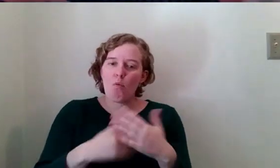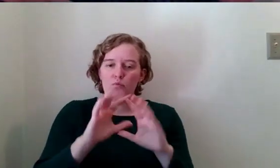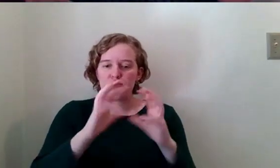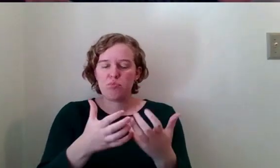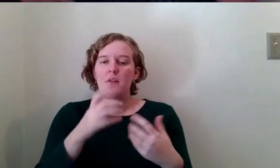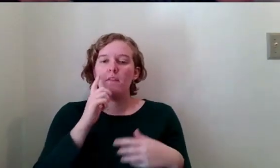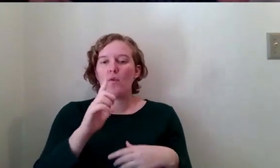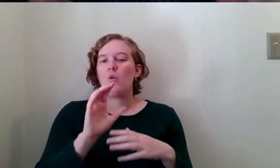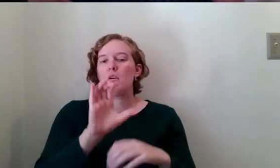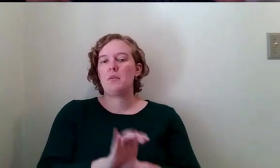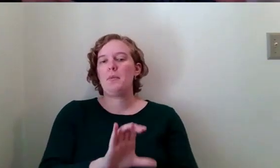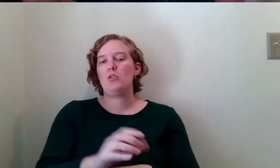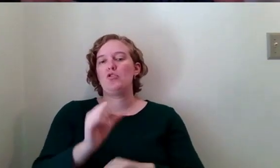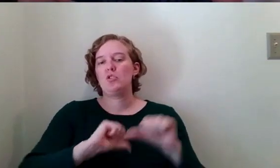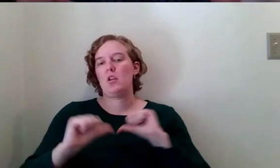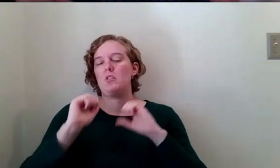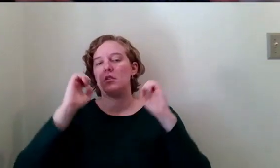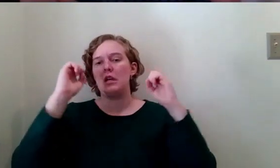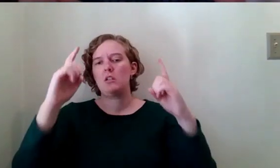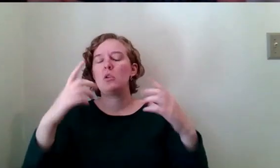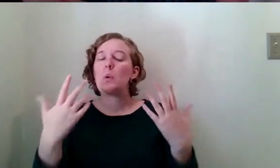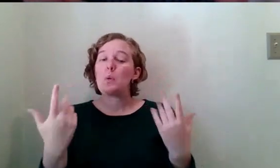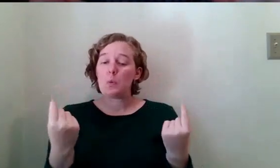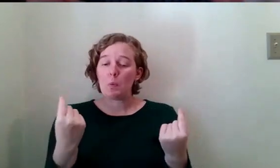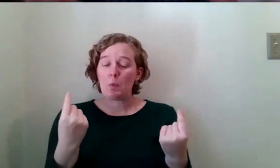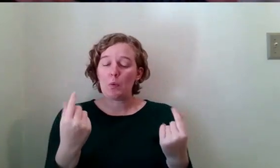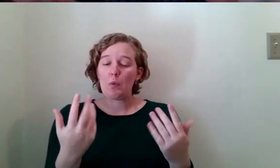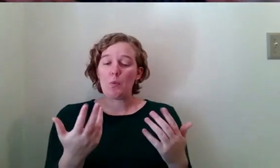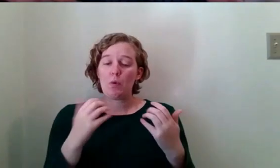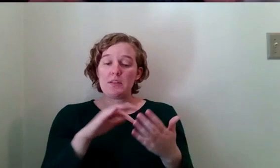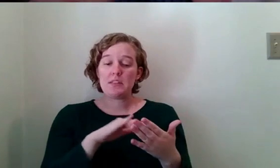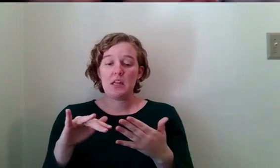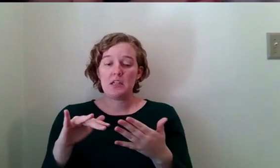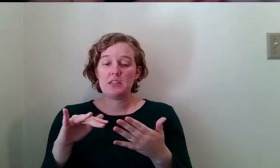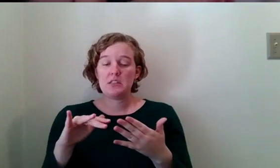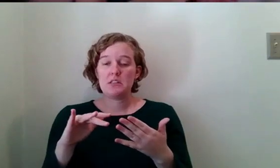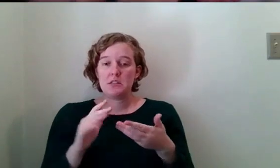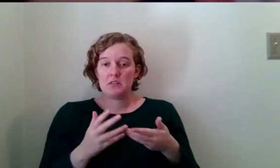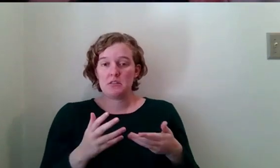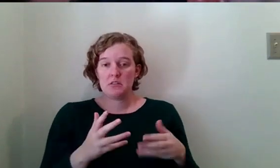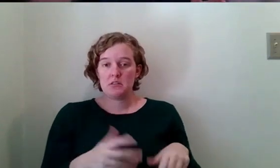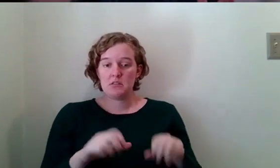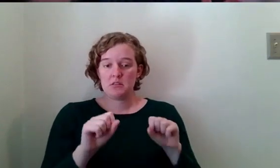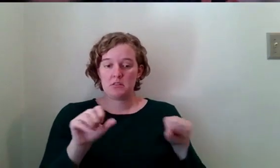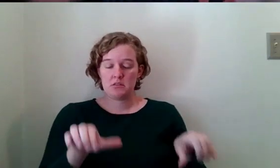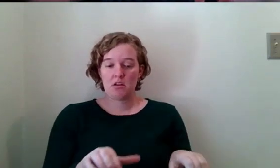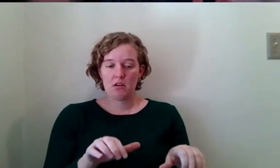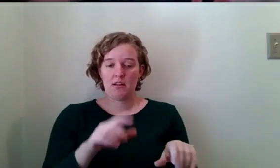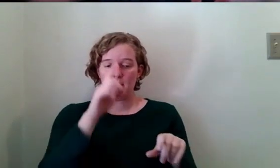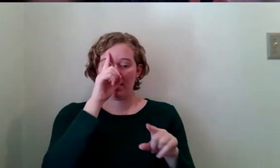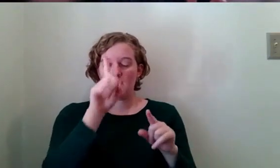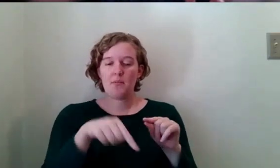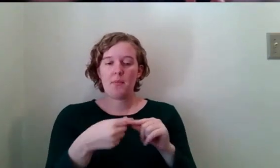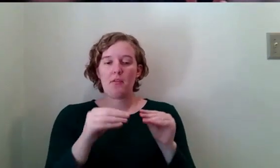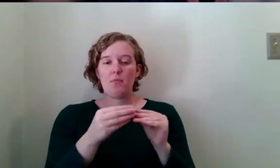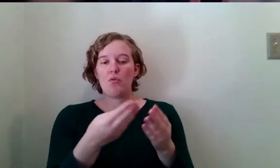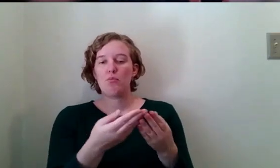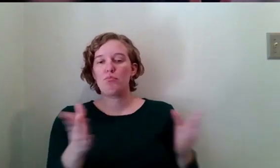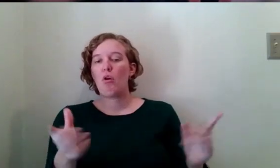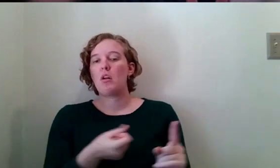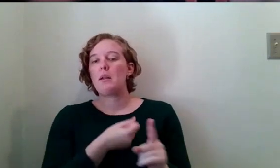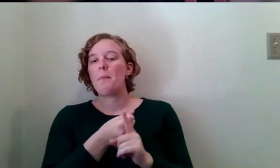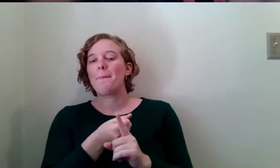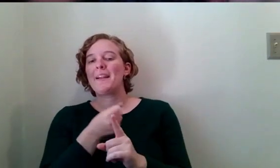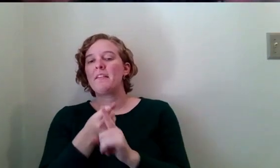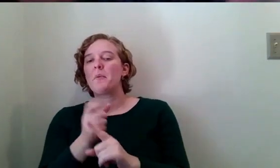want to do is you want the studies that are done to be thinking about this impact, this broader impacts argument of where